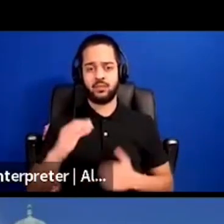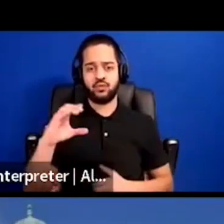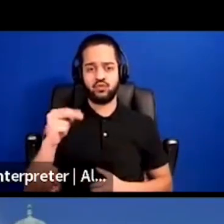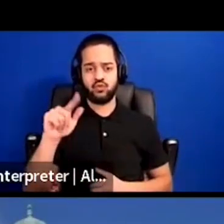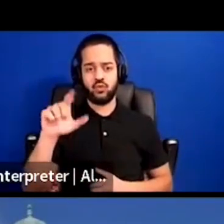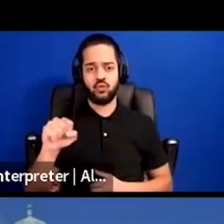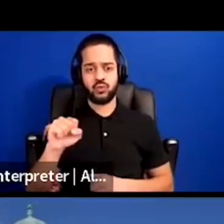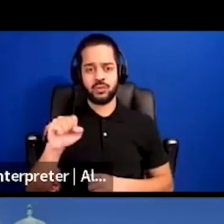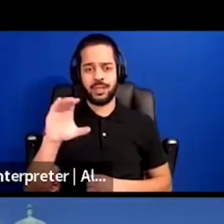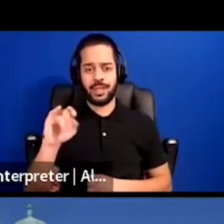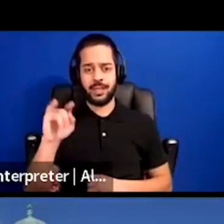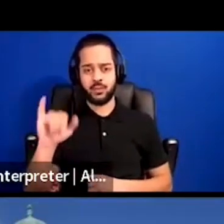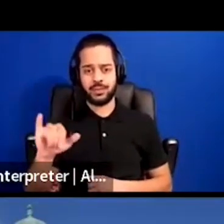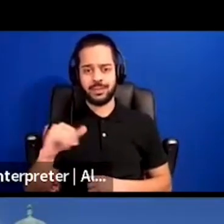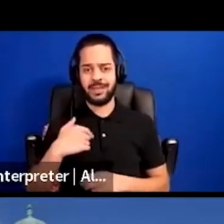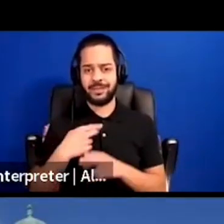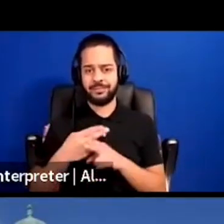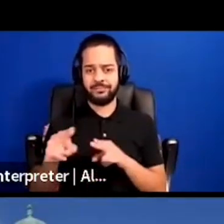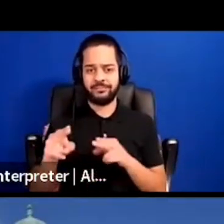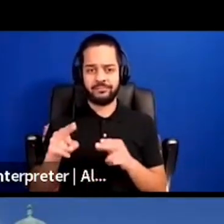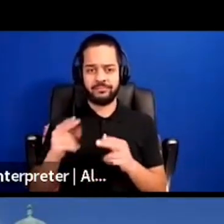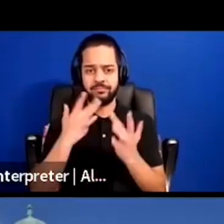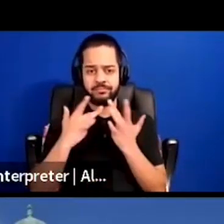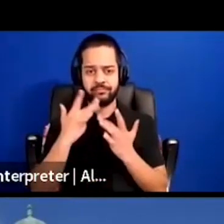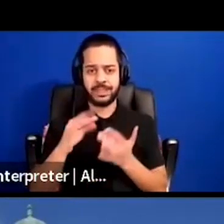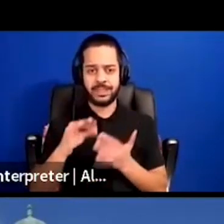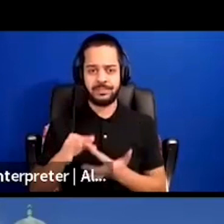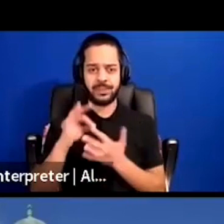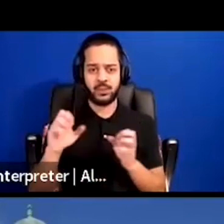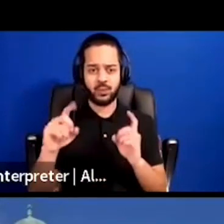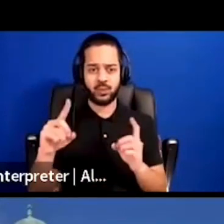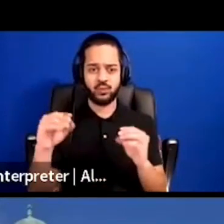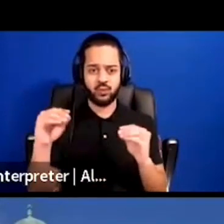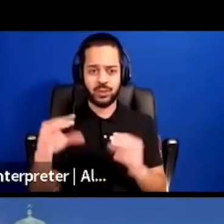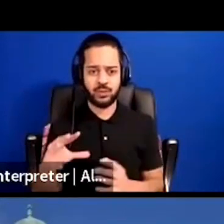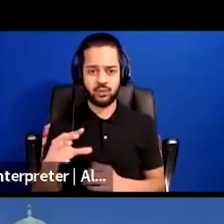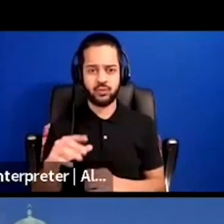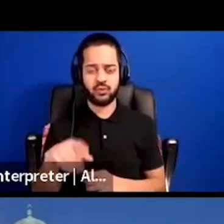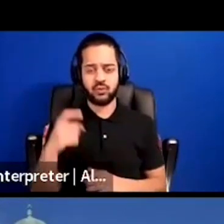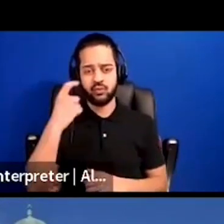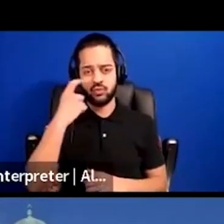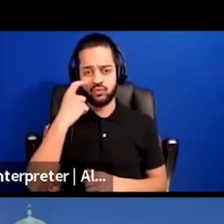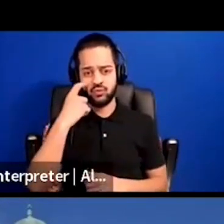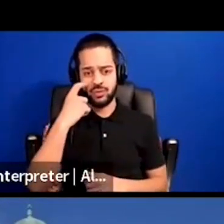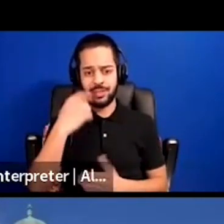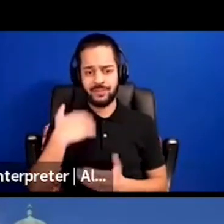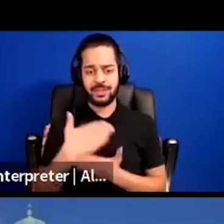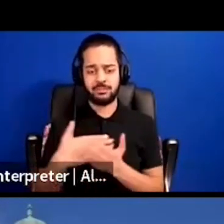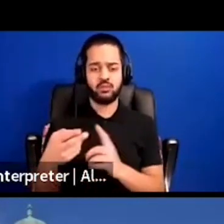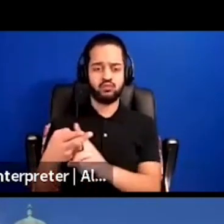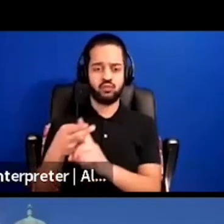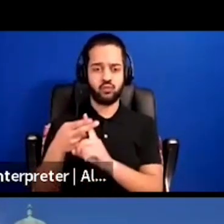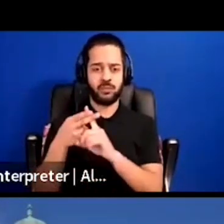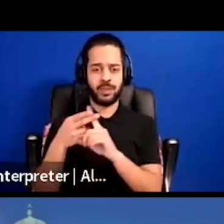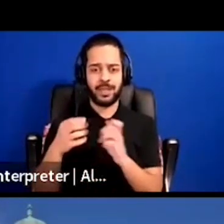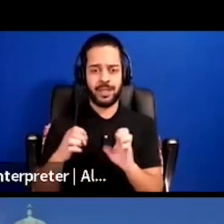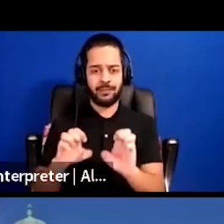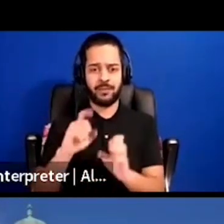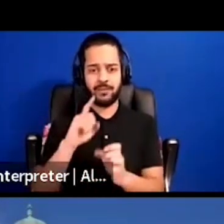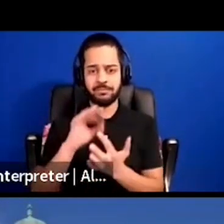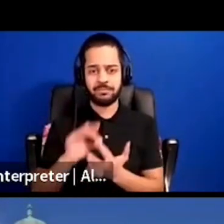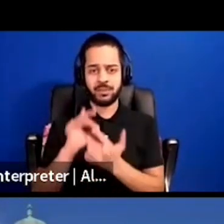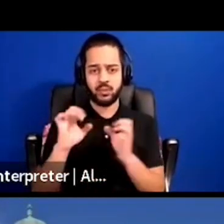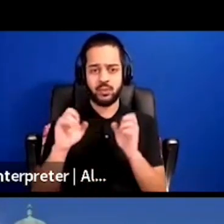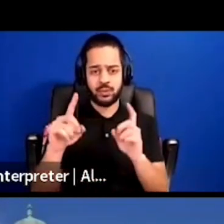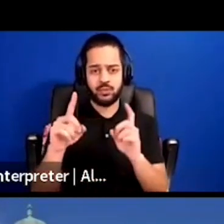shortage of special education teachers. There was recently recruitment for special educators